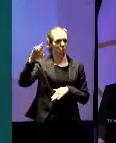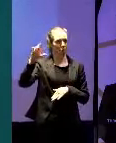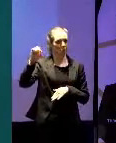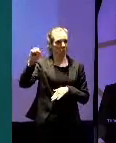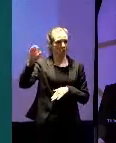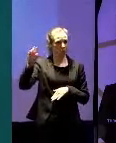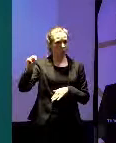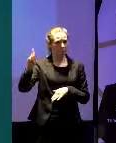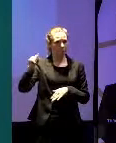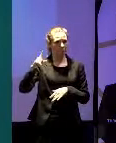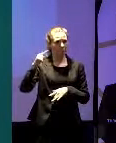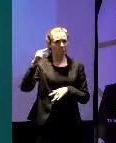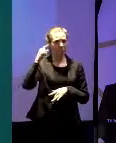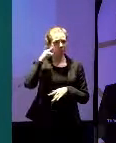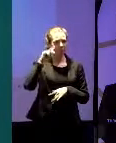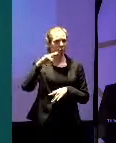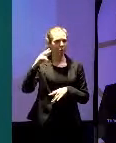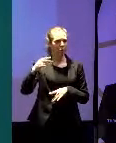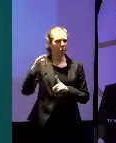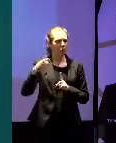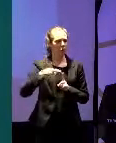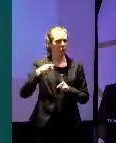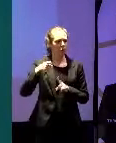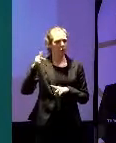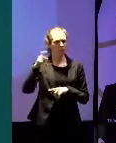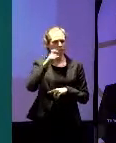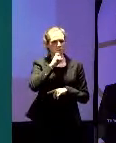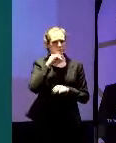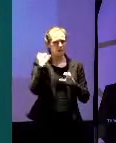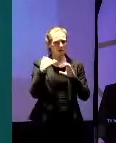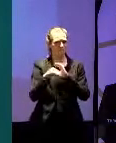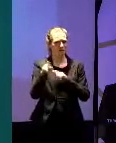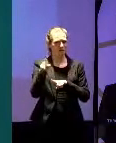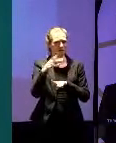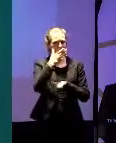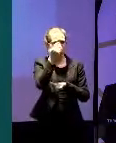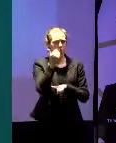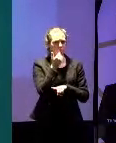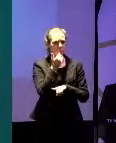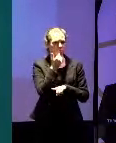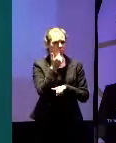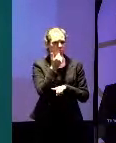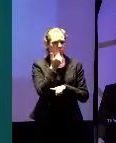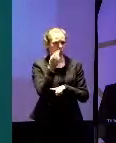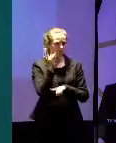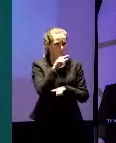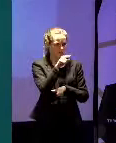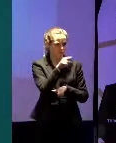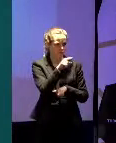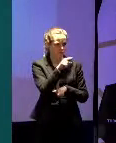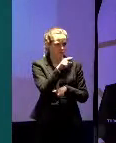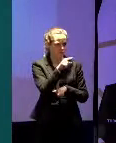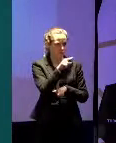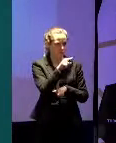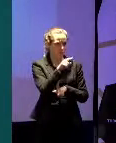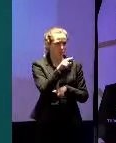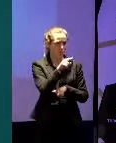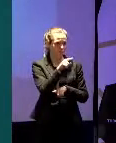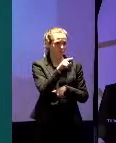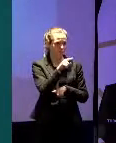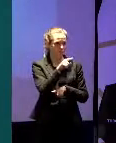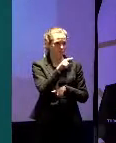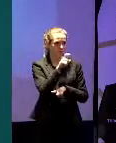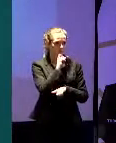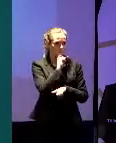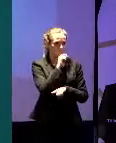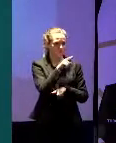A gentleman from Weinberg Civic, he uses that email address. I don't know who his name is. Is that you? Okay. So you use that